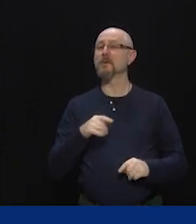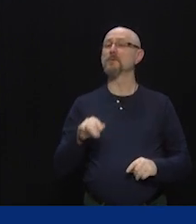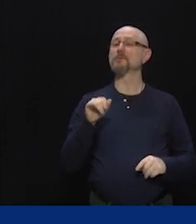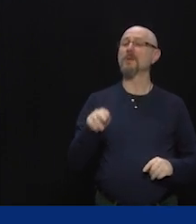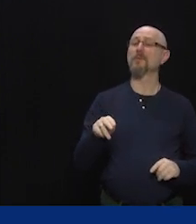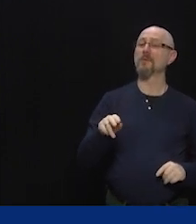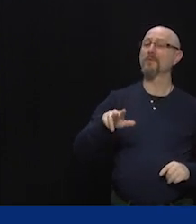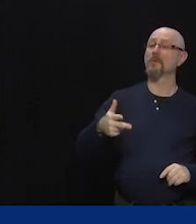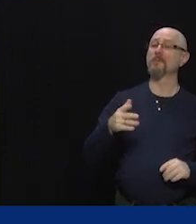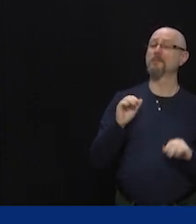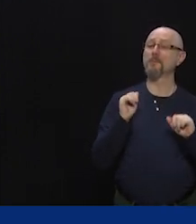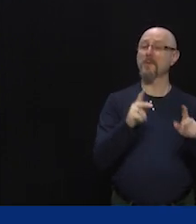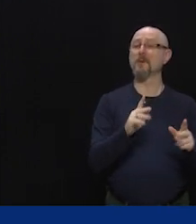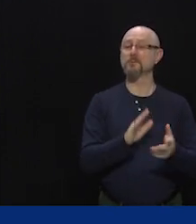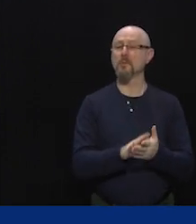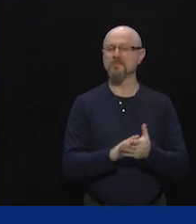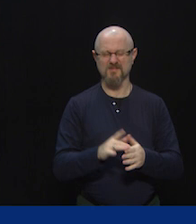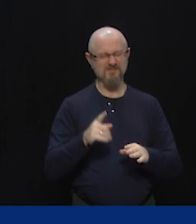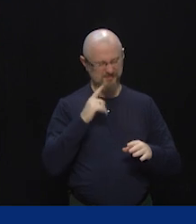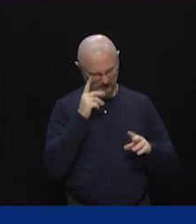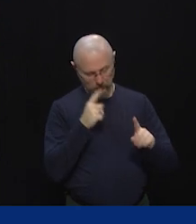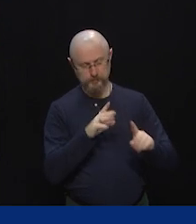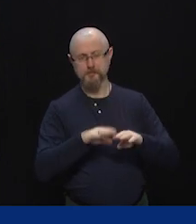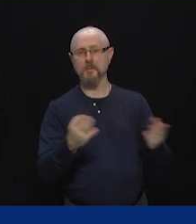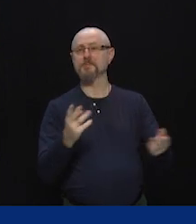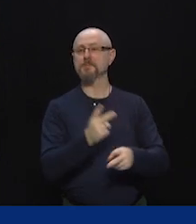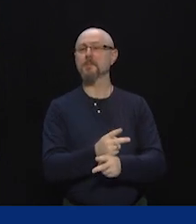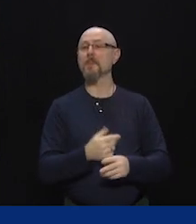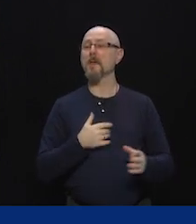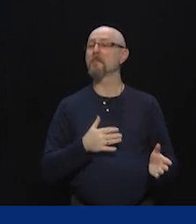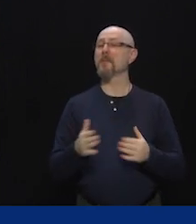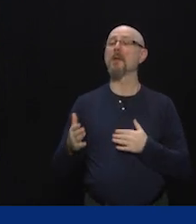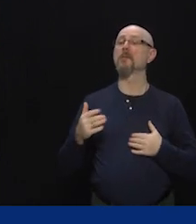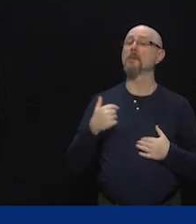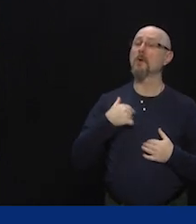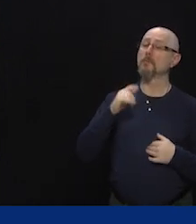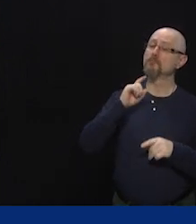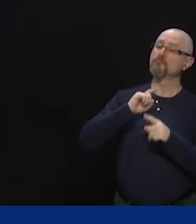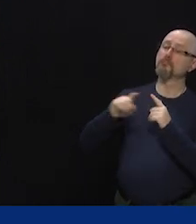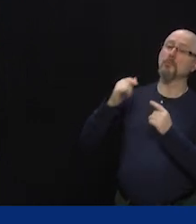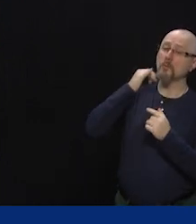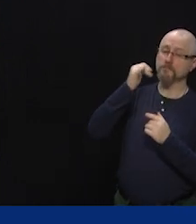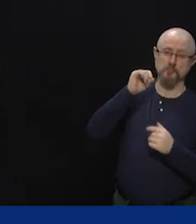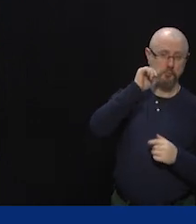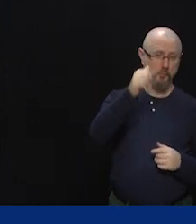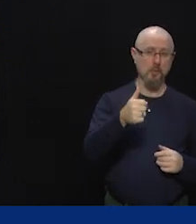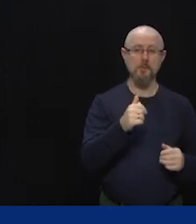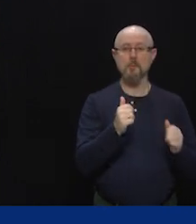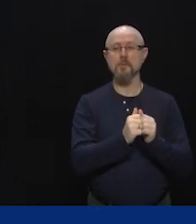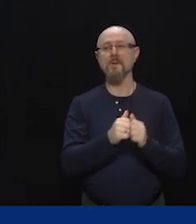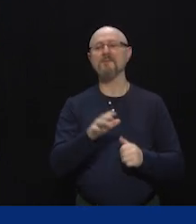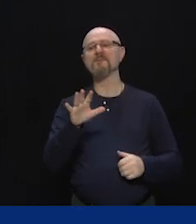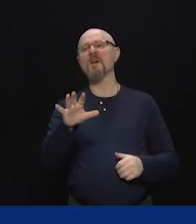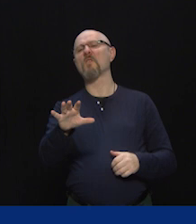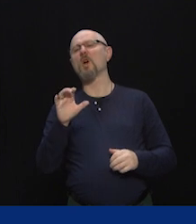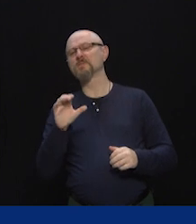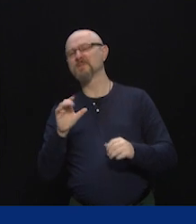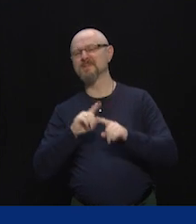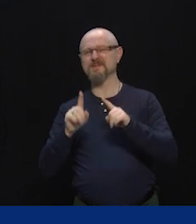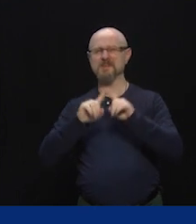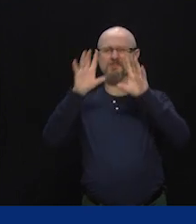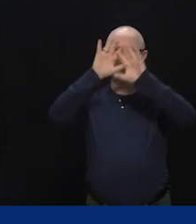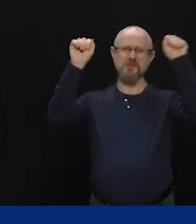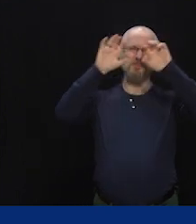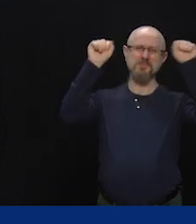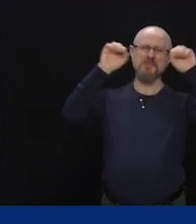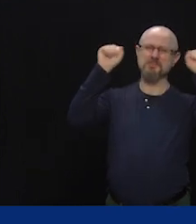children back to school. We're doing a call with all 500 superintendents. Tomorrow, I'll be having conversations with them directly myself, in addition to